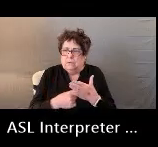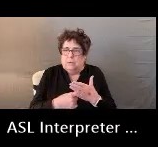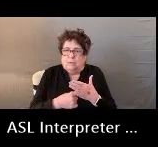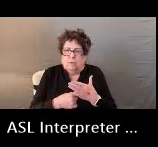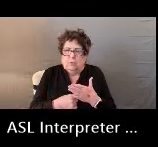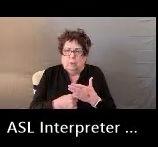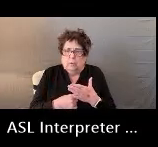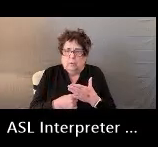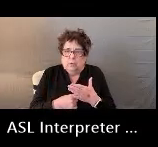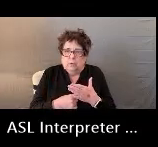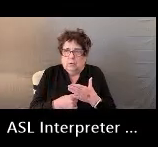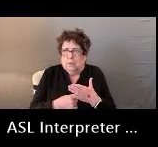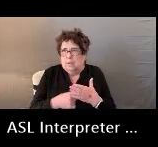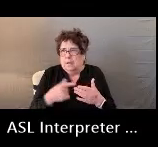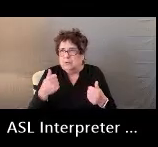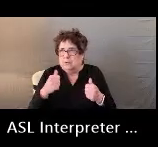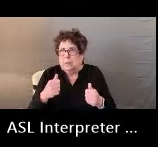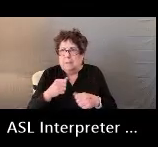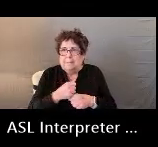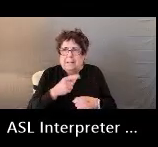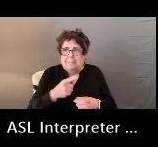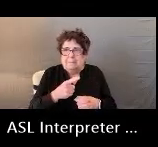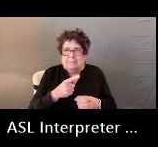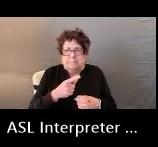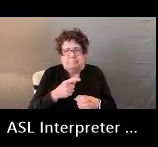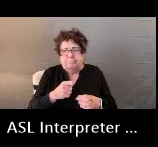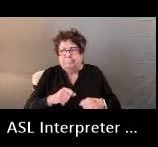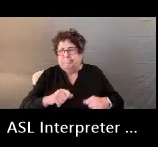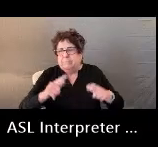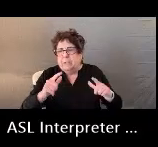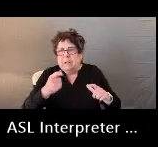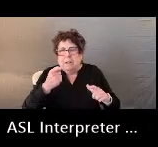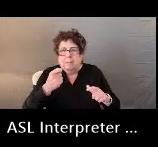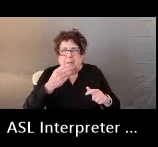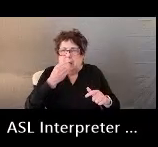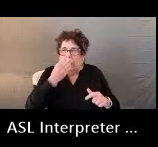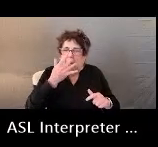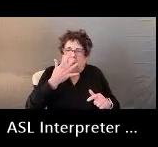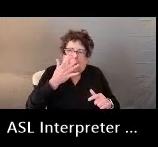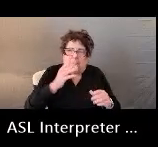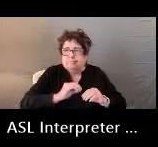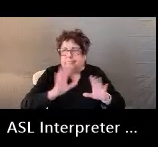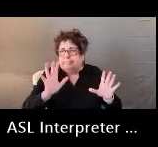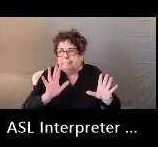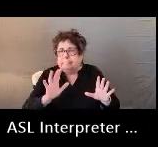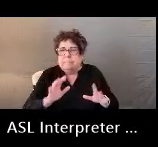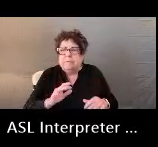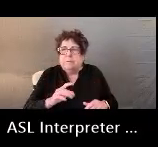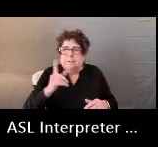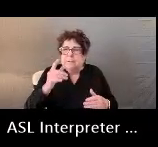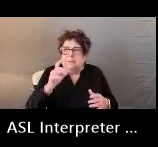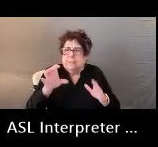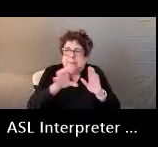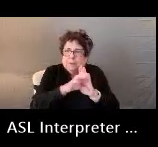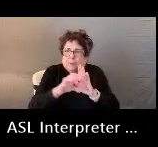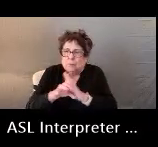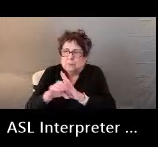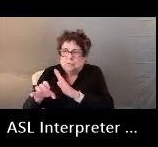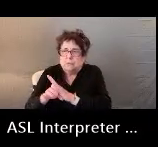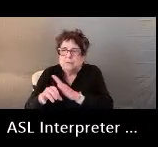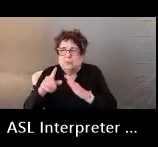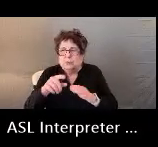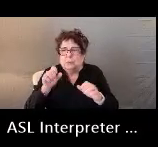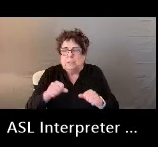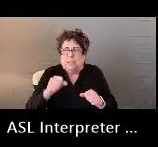little bit colorful and with illustrations so that you could understand a